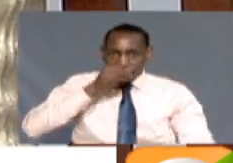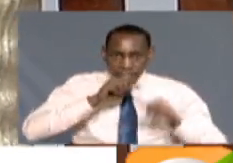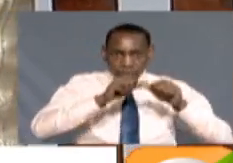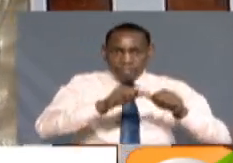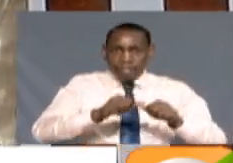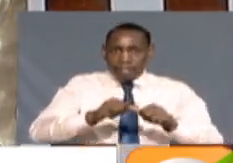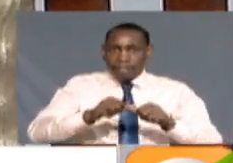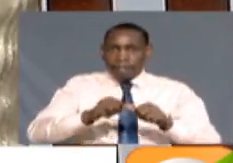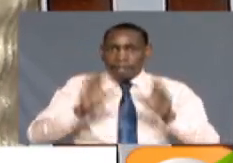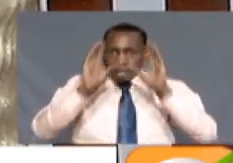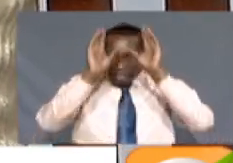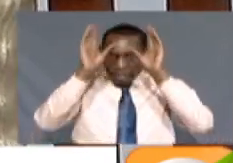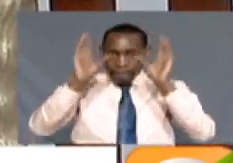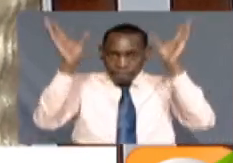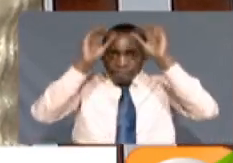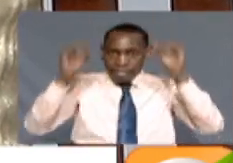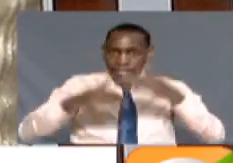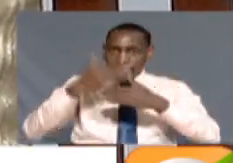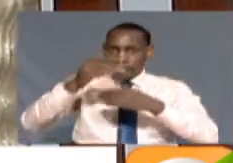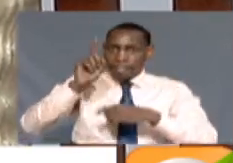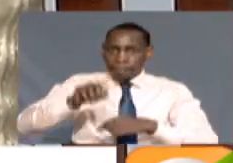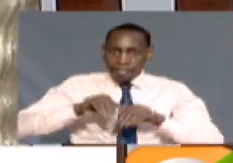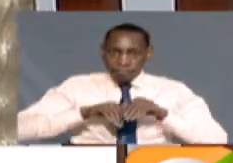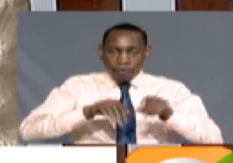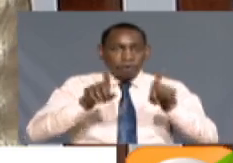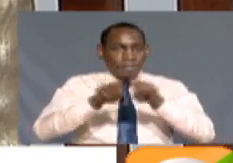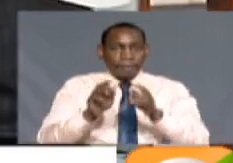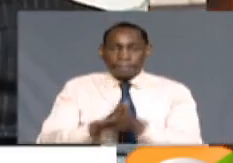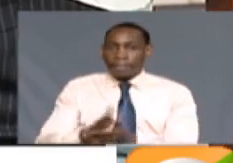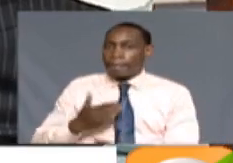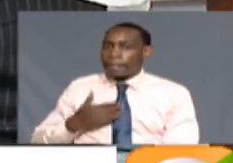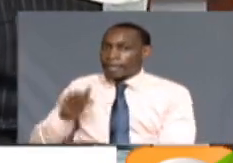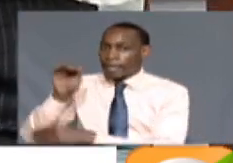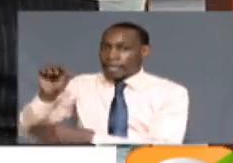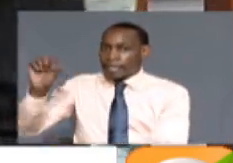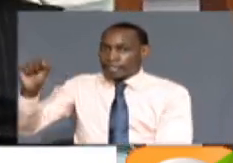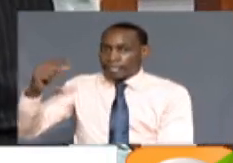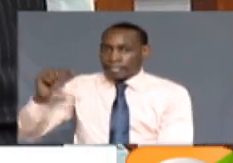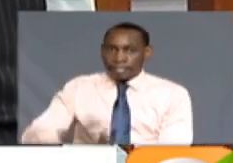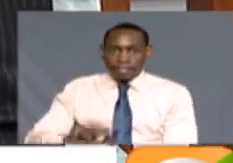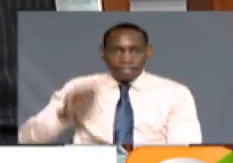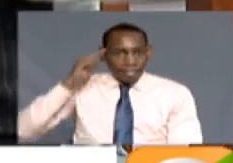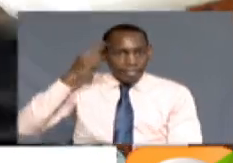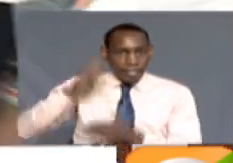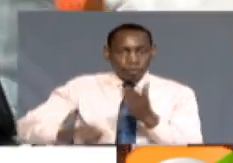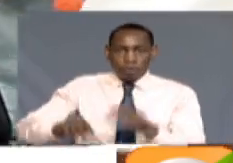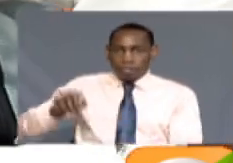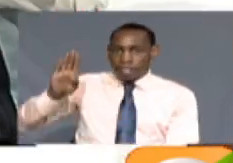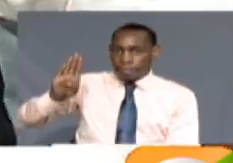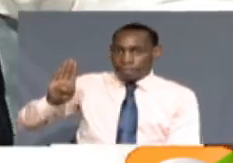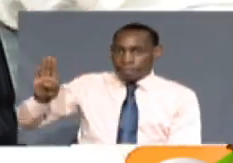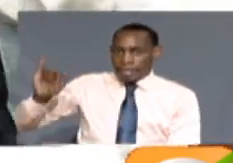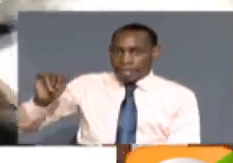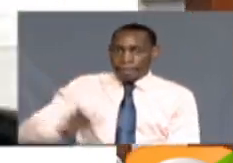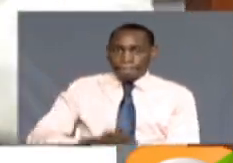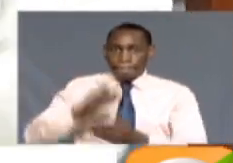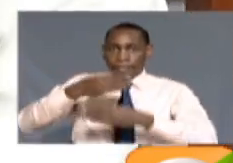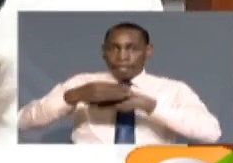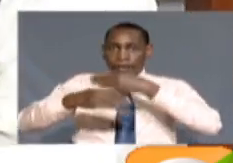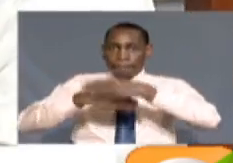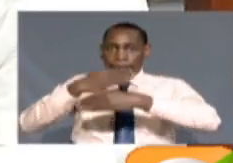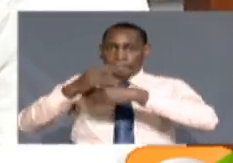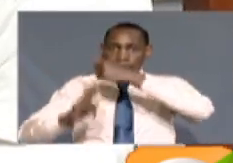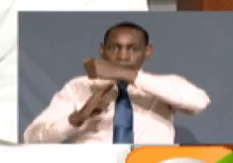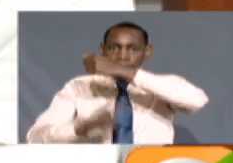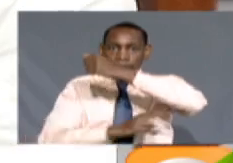supposed to follow suit. Okay. This is what happens. Okay. So let me ask you this, SG. What do you think of BBI, this Building Bridges Initiative, which is the